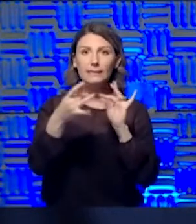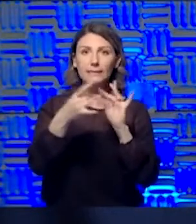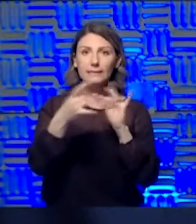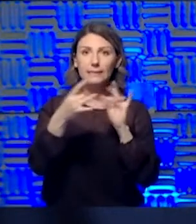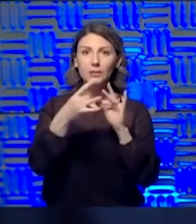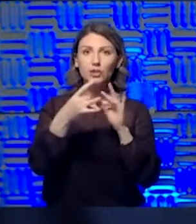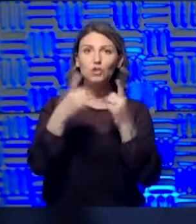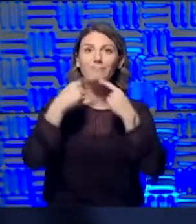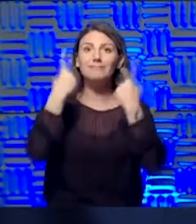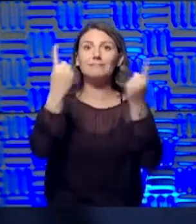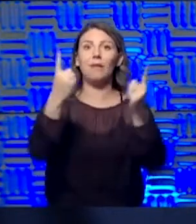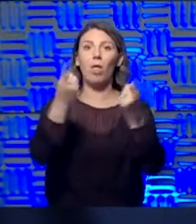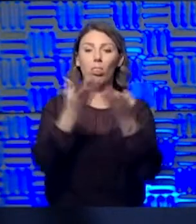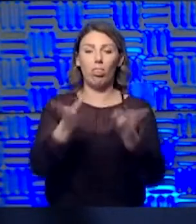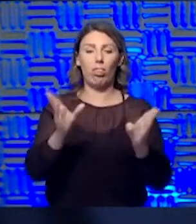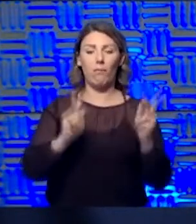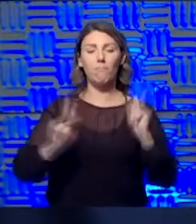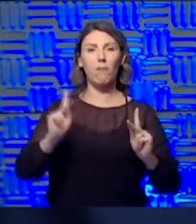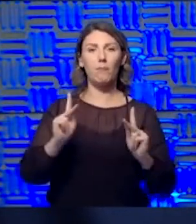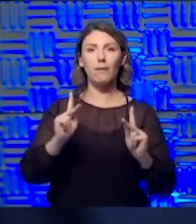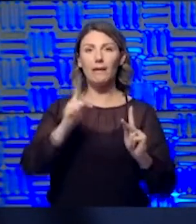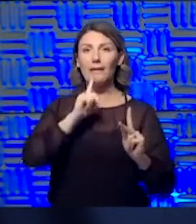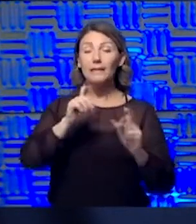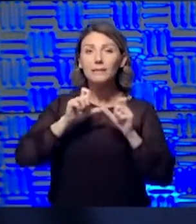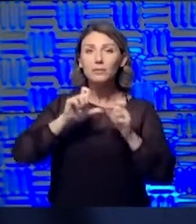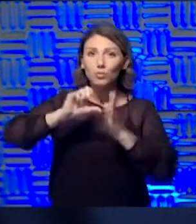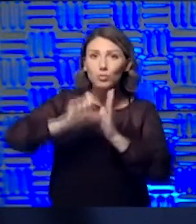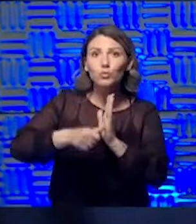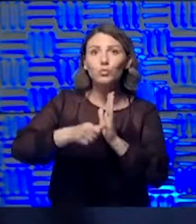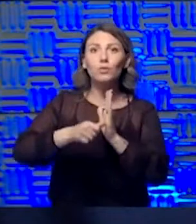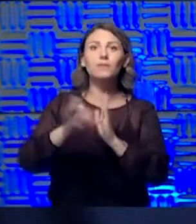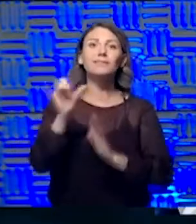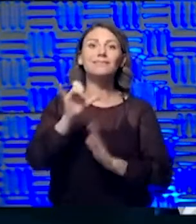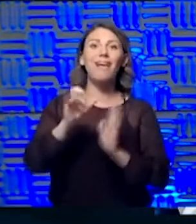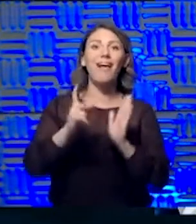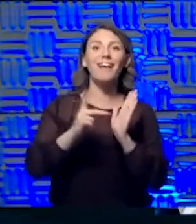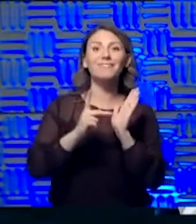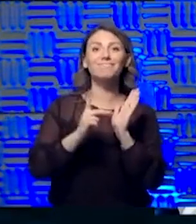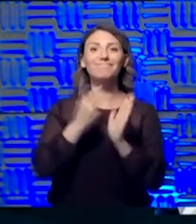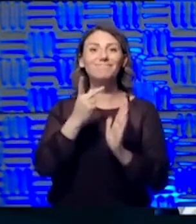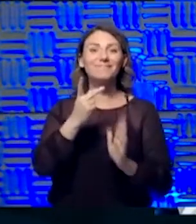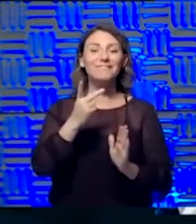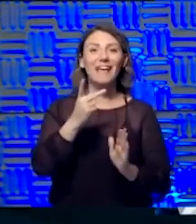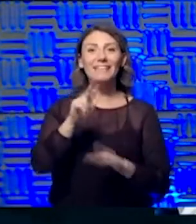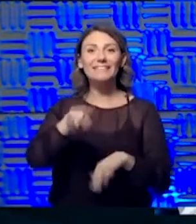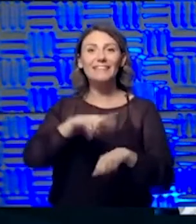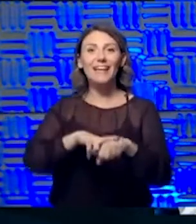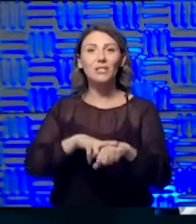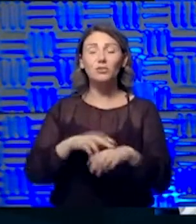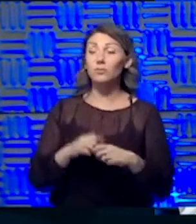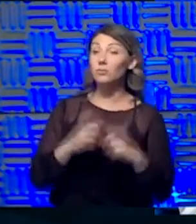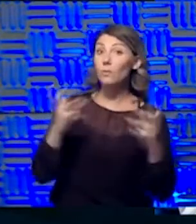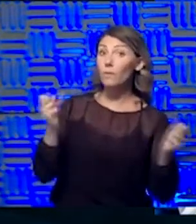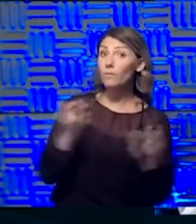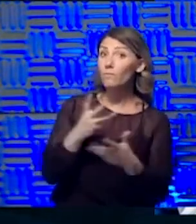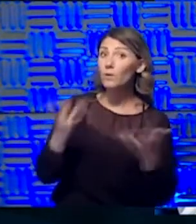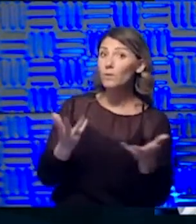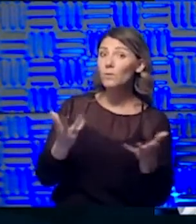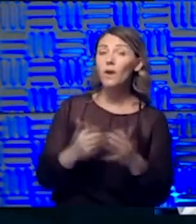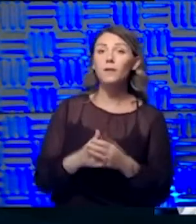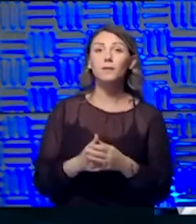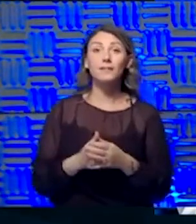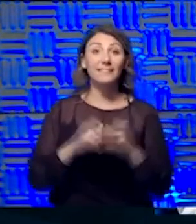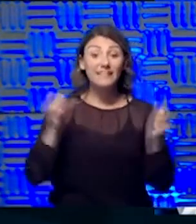public and continue to reinforce that so it becomes like second nature. And here's the fear, right? This is the fear.